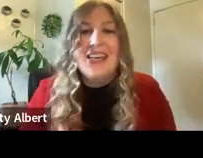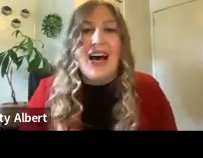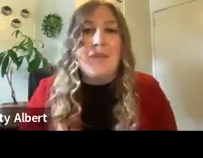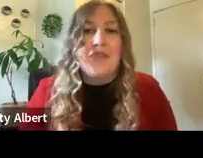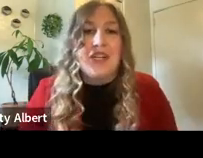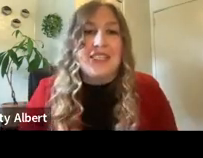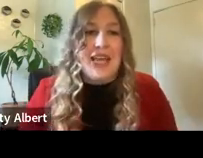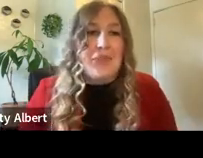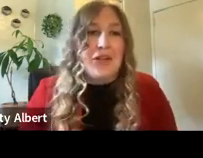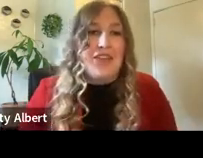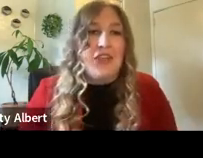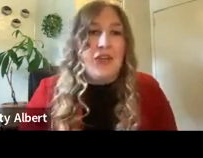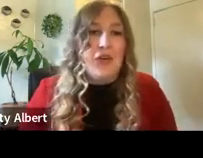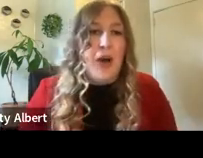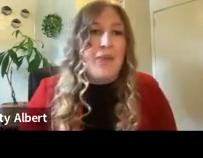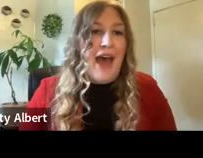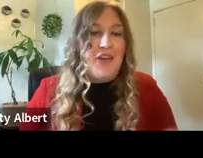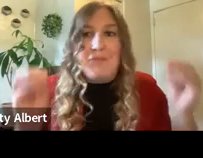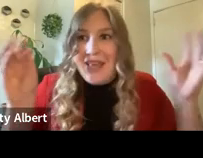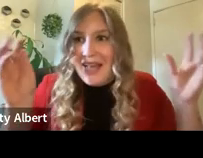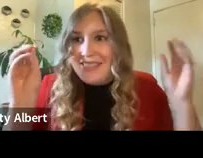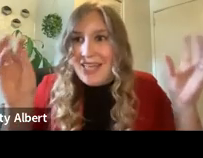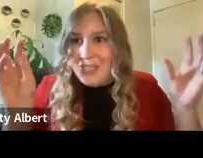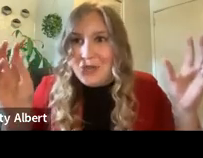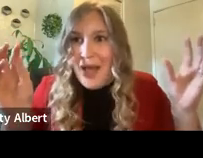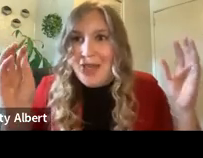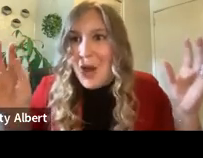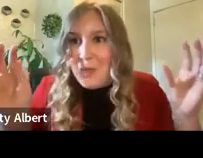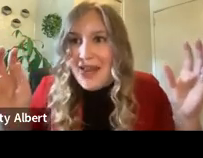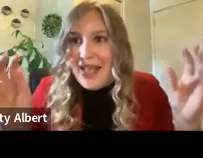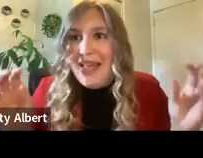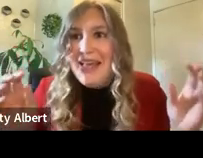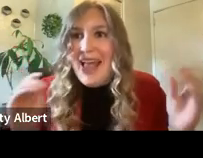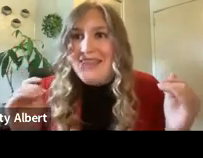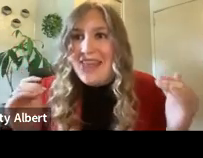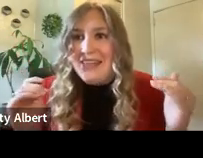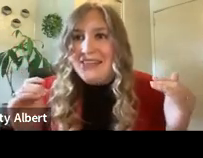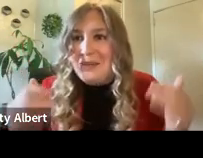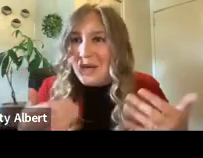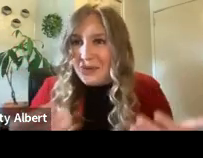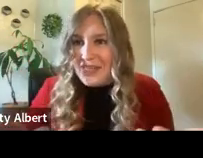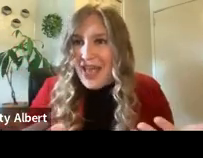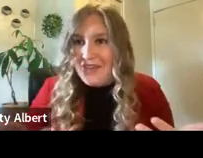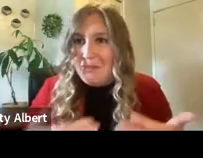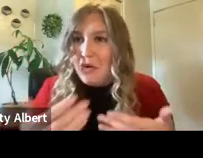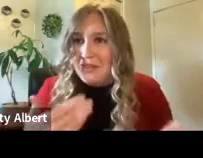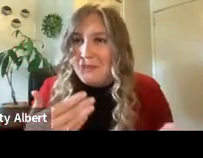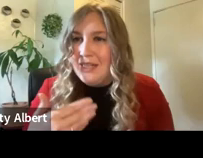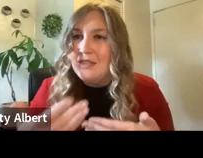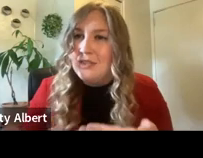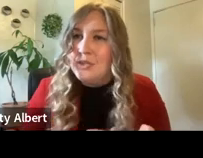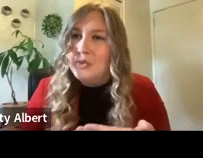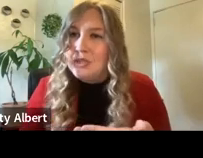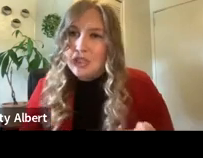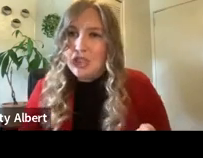response. For example, if you have a big attention grabbing opening and then you don't really have an important